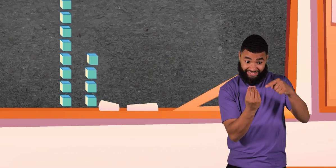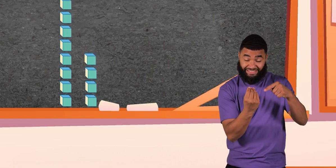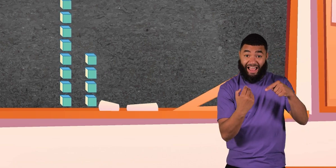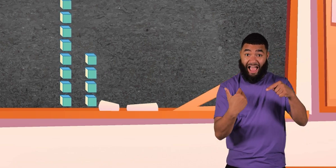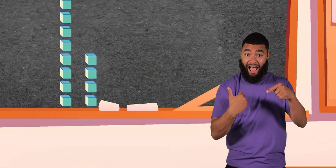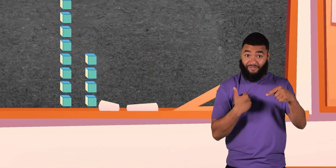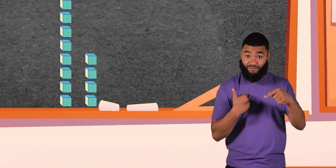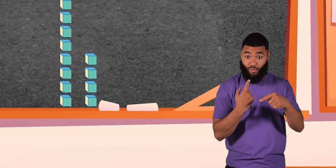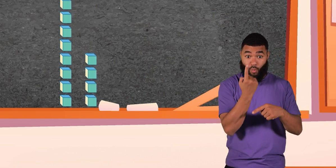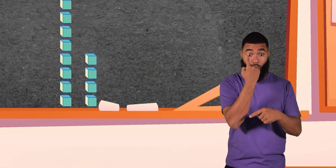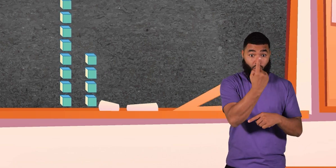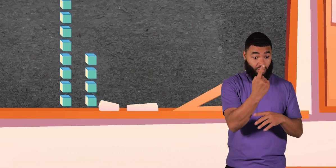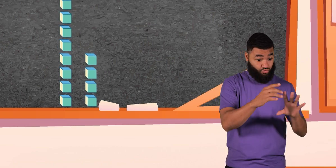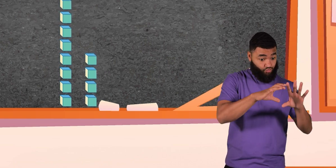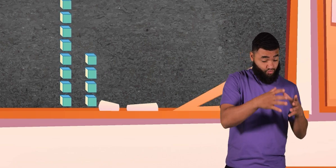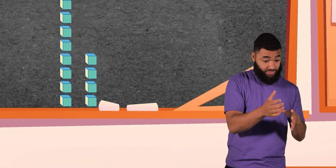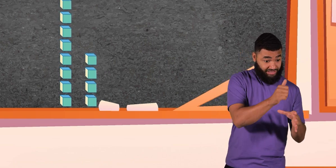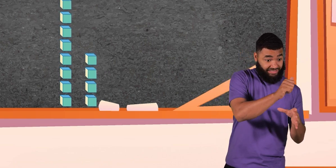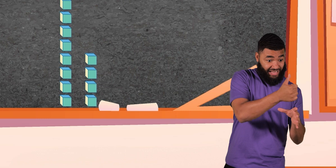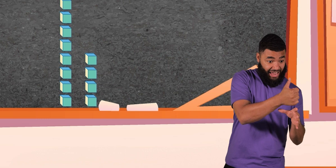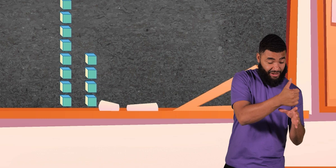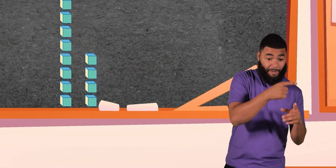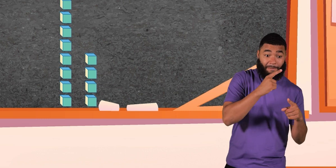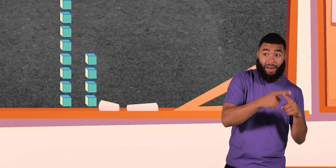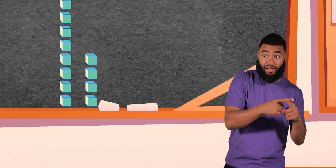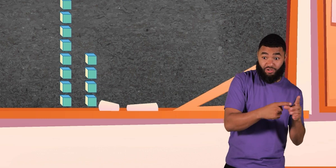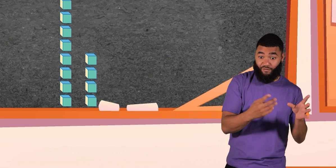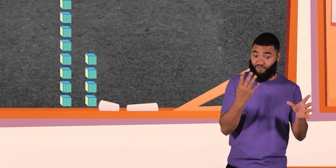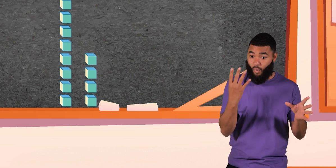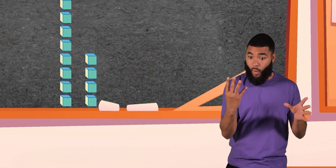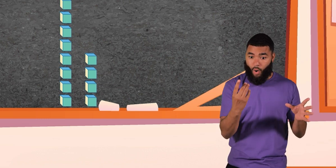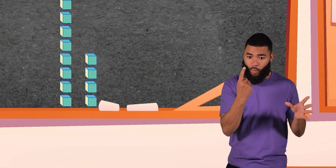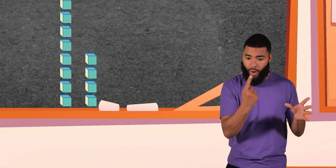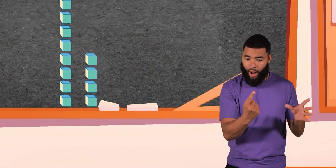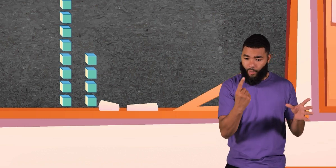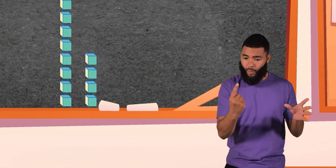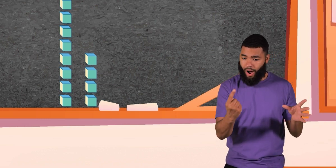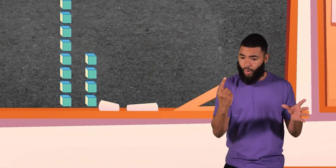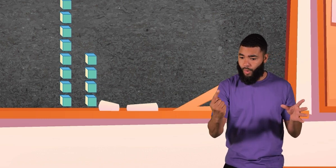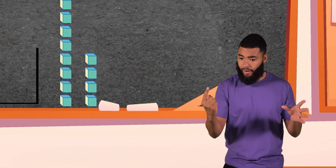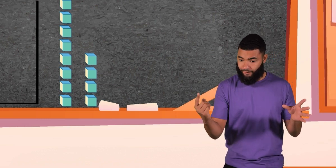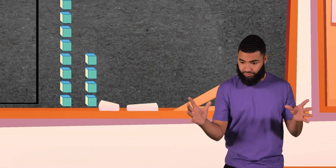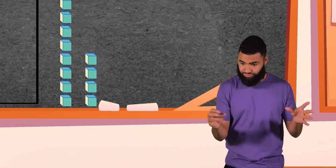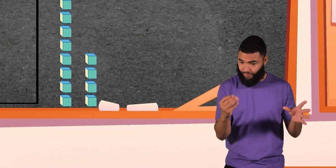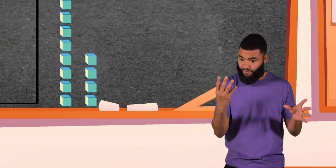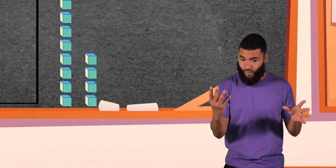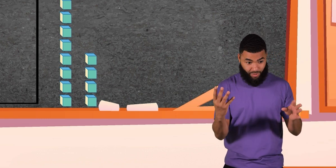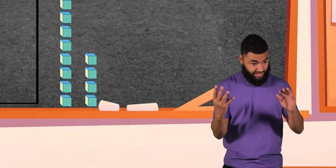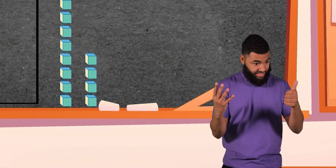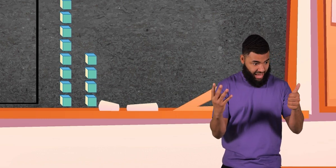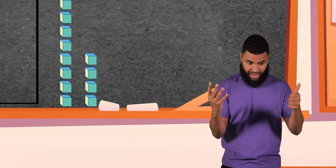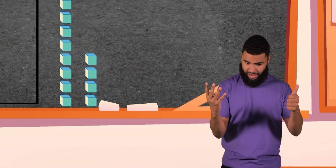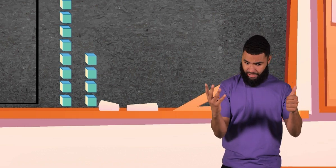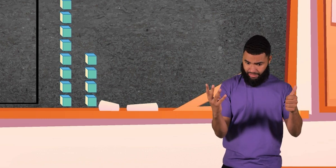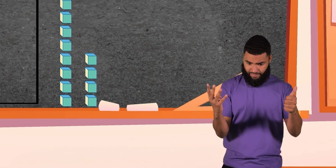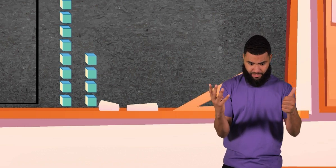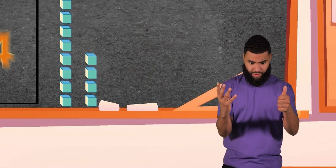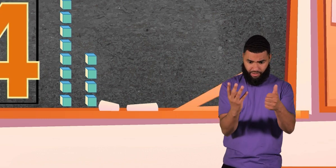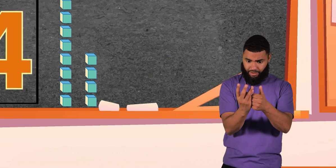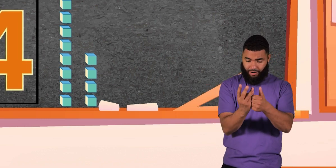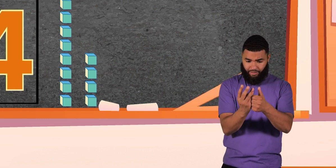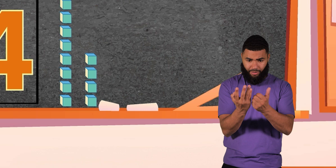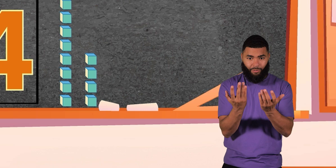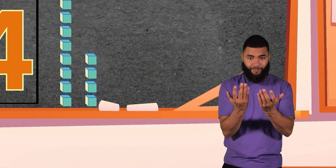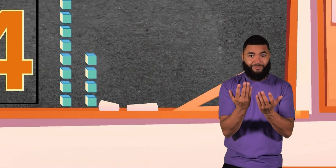14 is made up of one group of 10 and four ones. one 10 plus